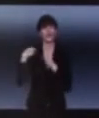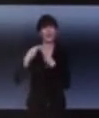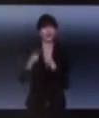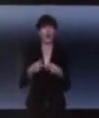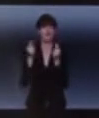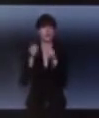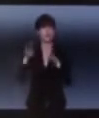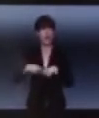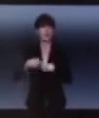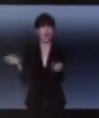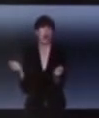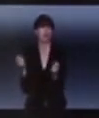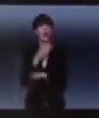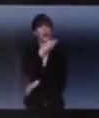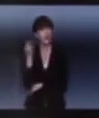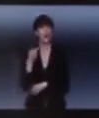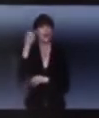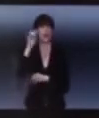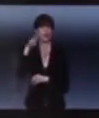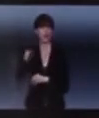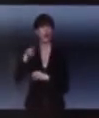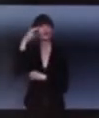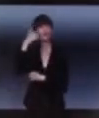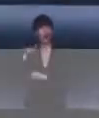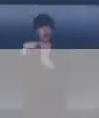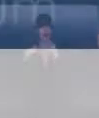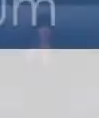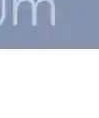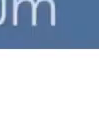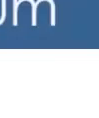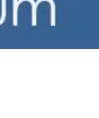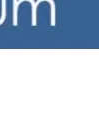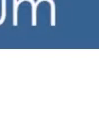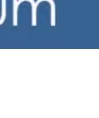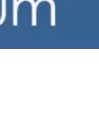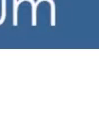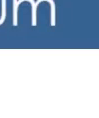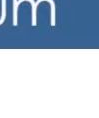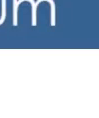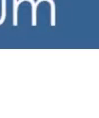are next to port this to a real setup box. Thank you very much.